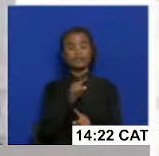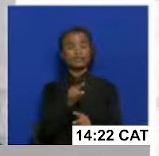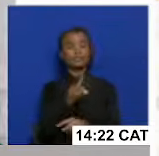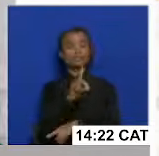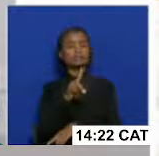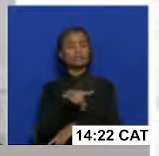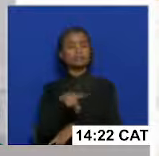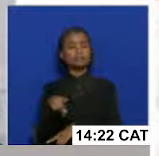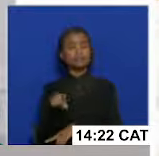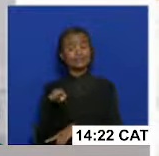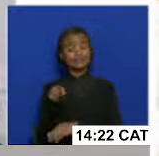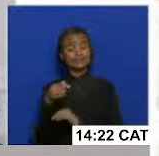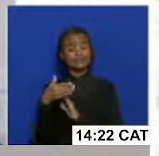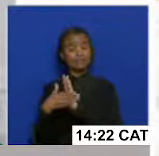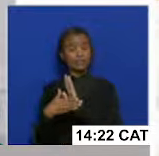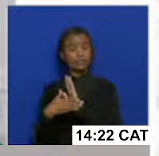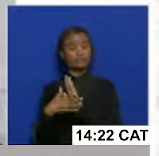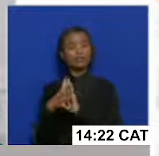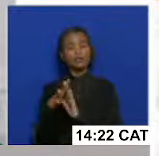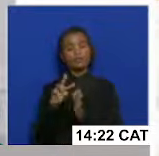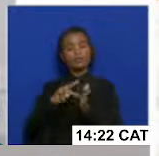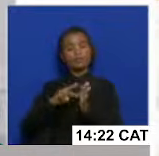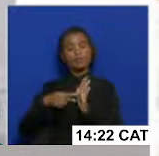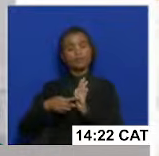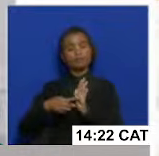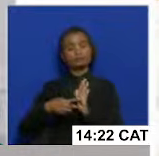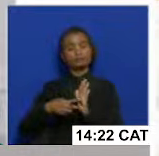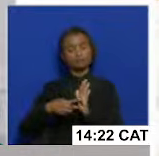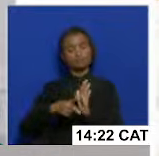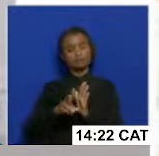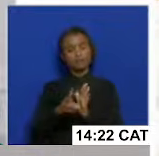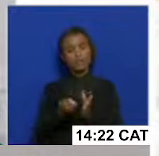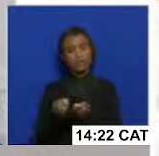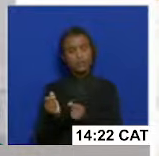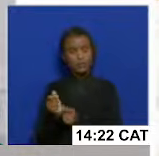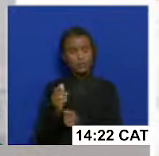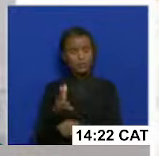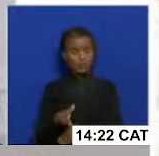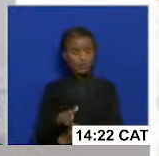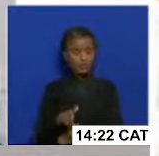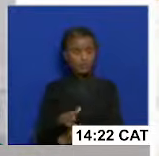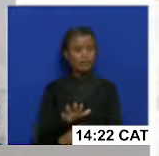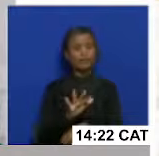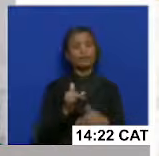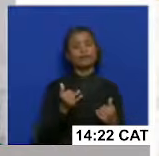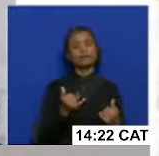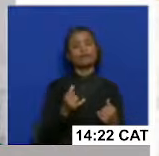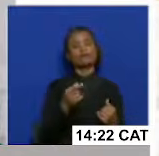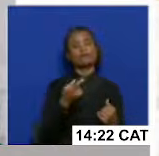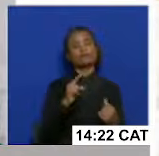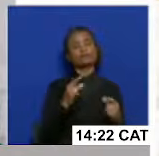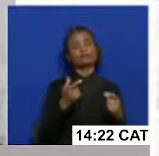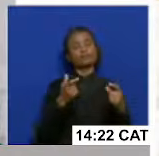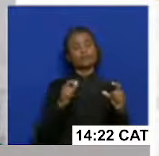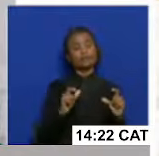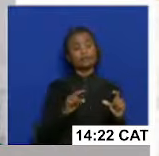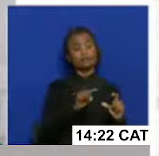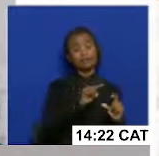goes. With reference to the first part of that paragraph, where she says, have you made any movement with